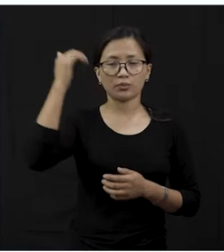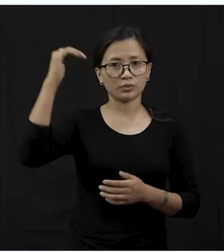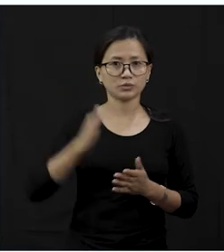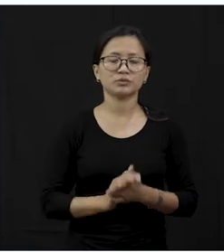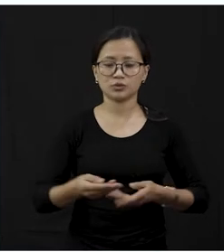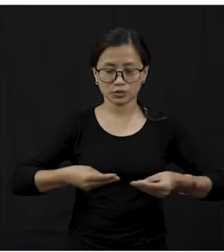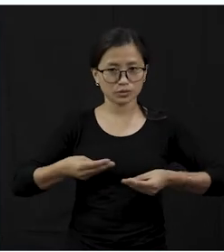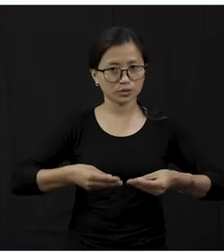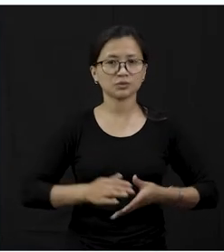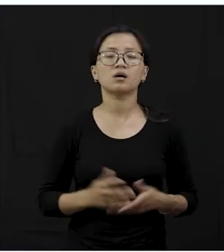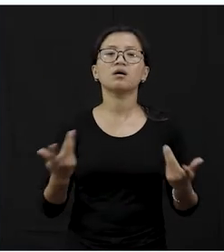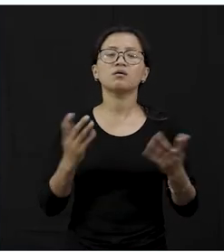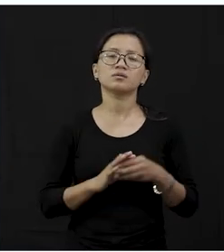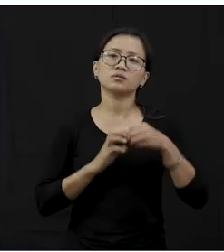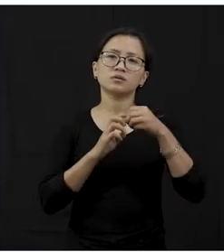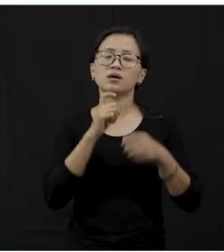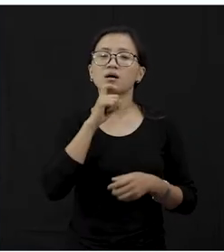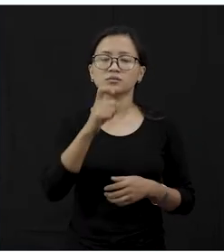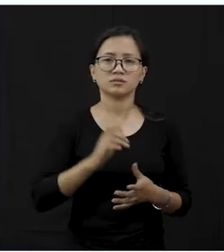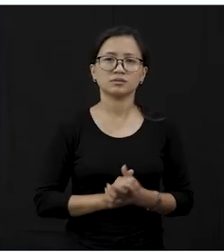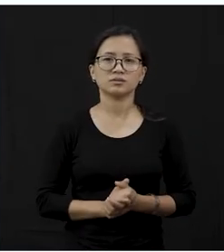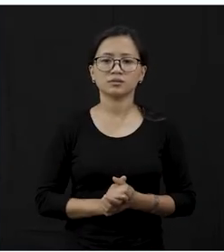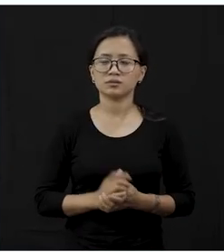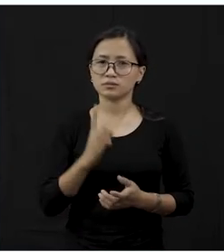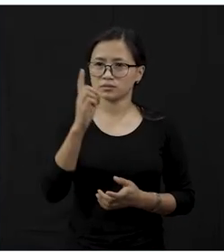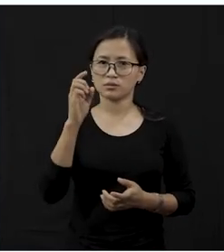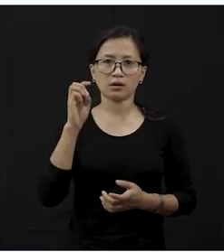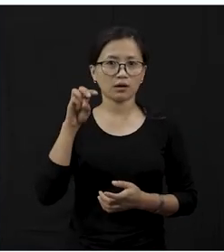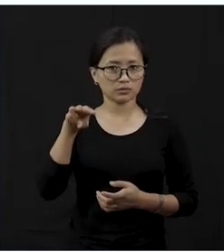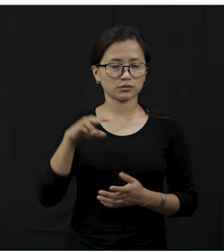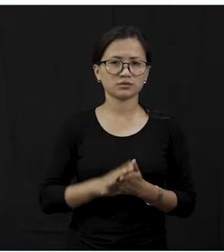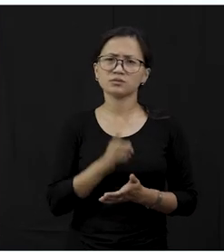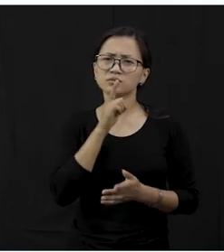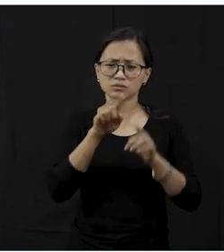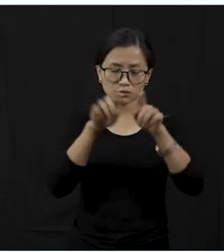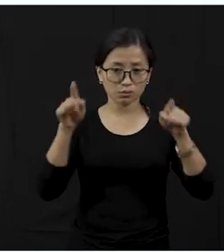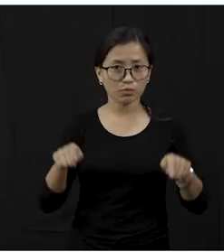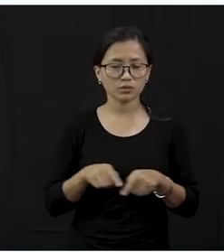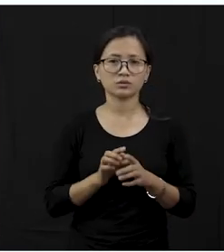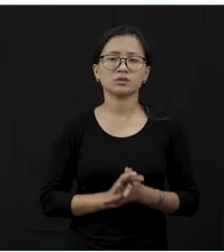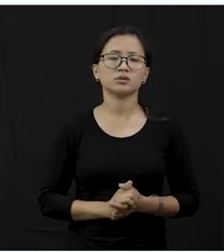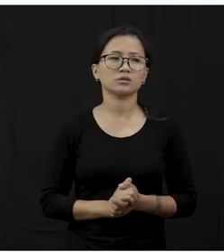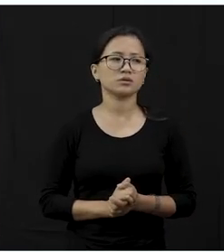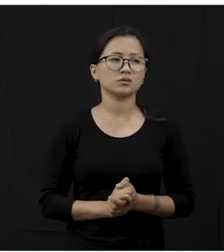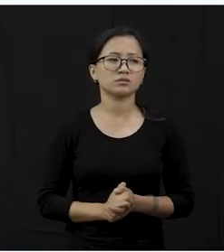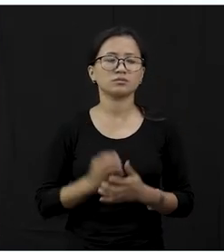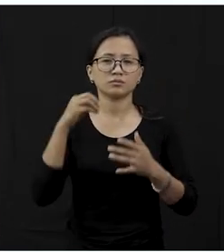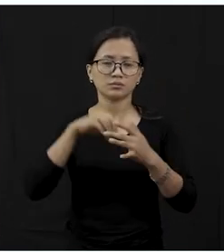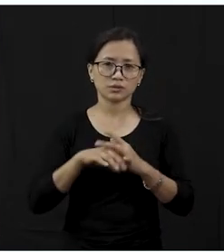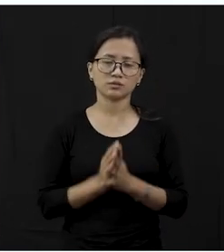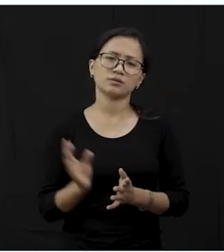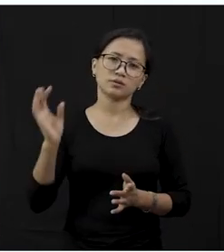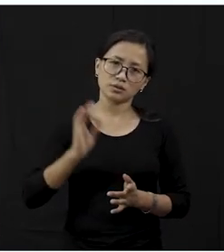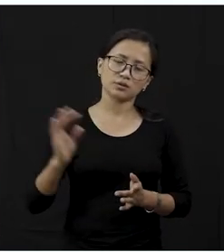here they are asking you how many bottles will be there in 100 such boxes. So just as I have mentioned